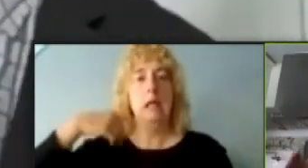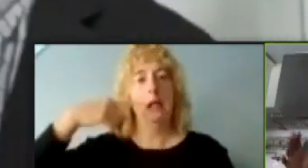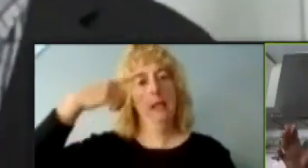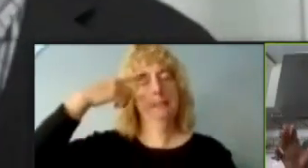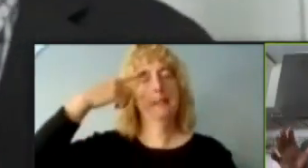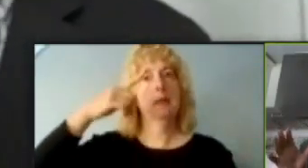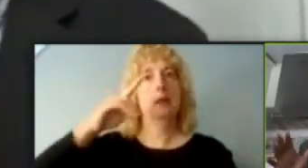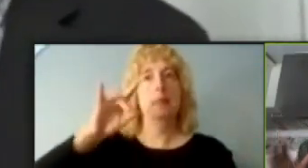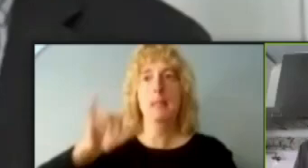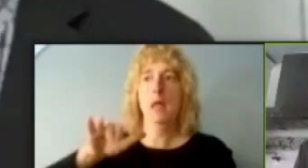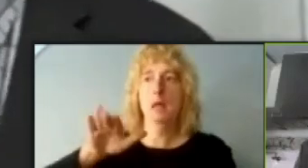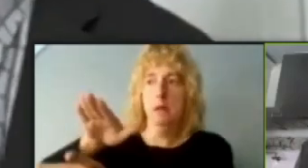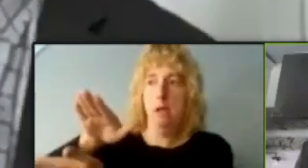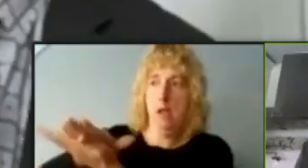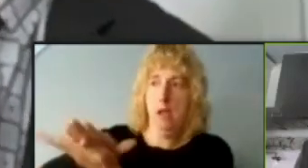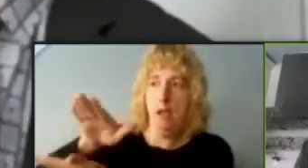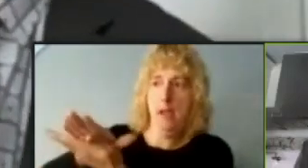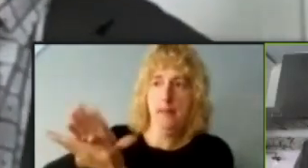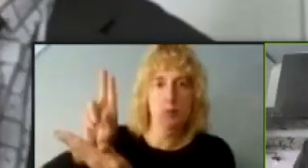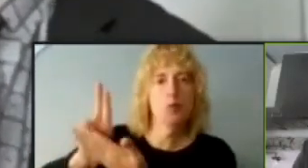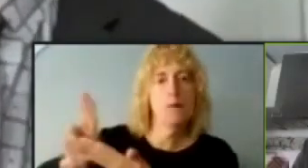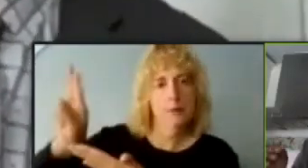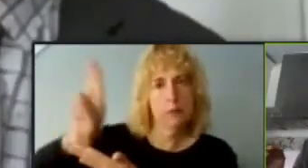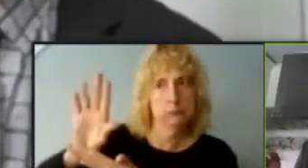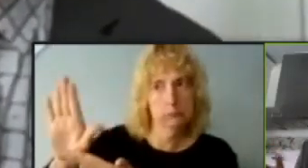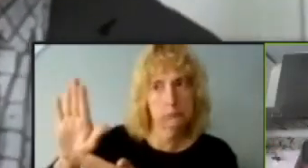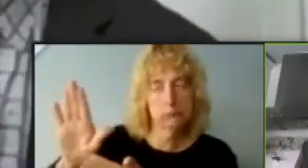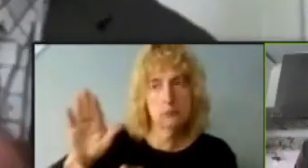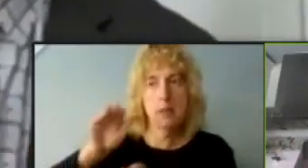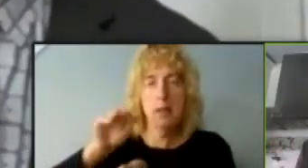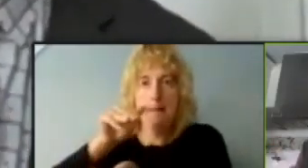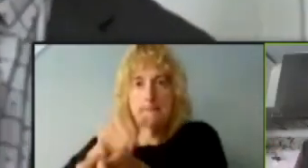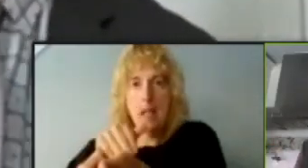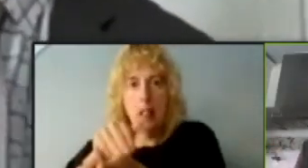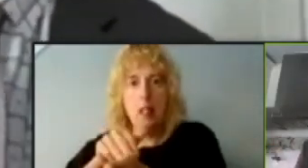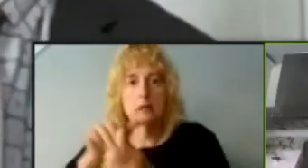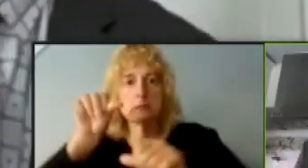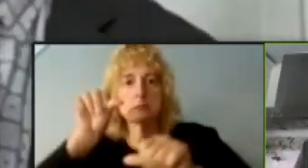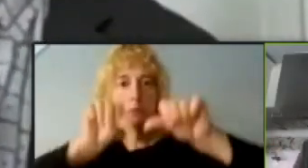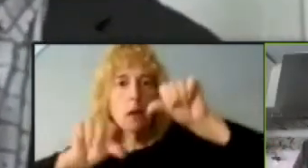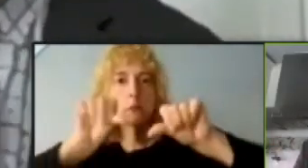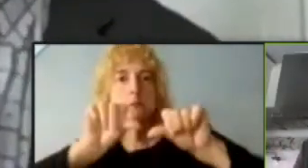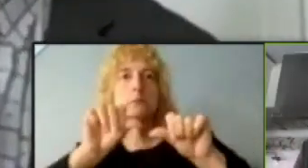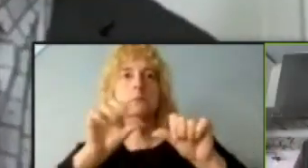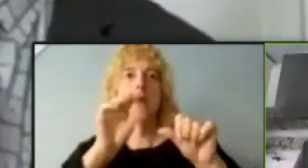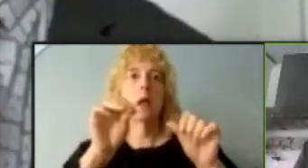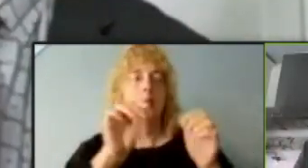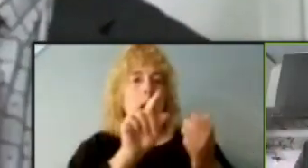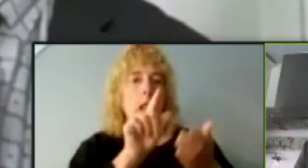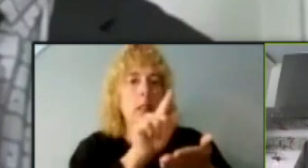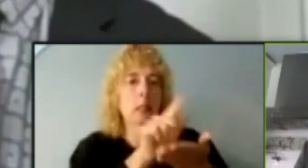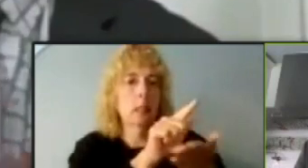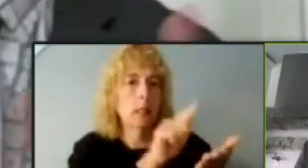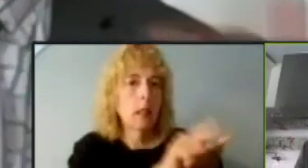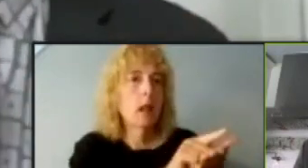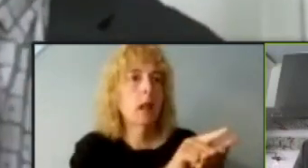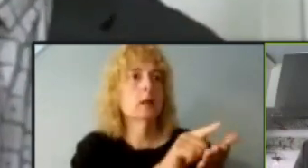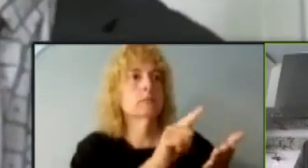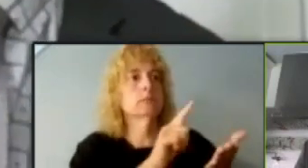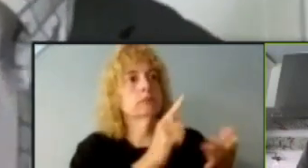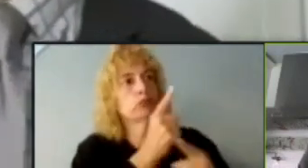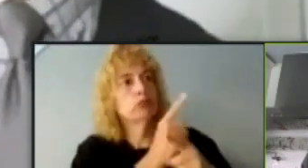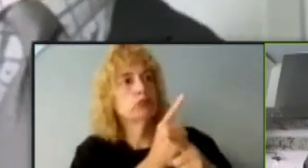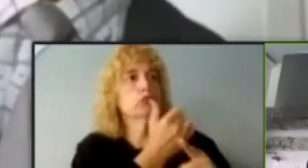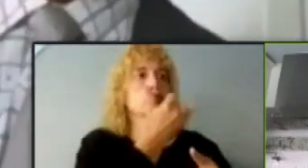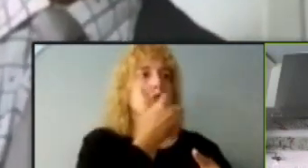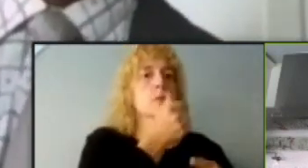I think the medical science component, and I think the legal and ethical issues and privacy issues that are consistently